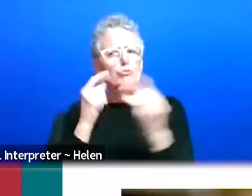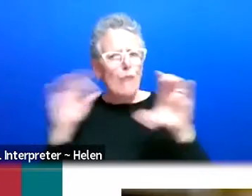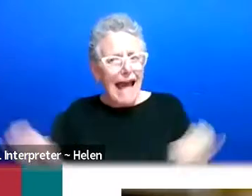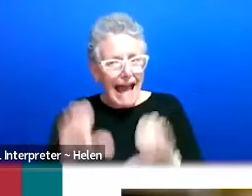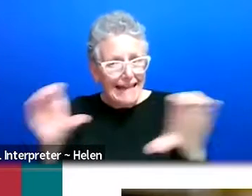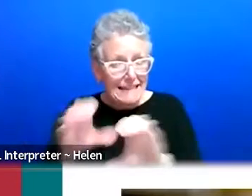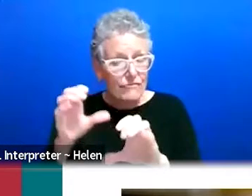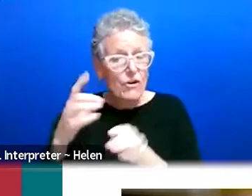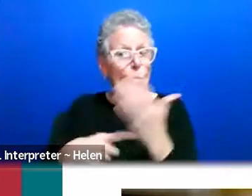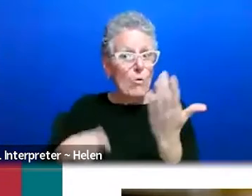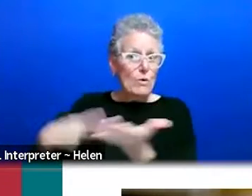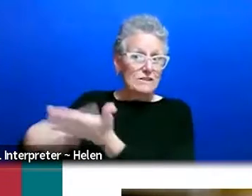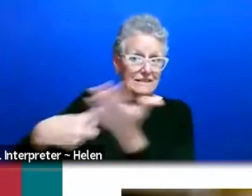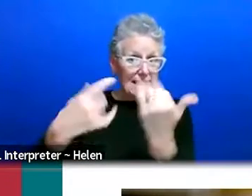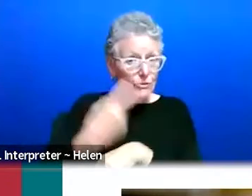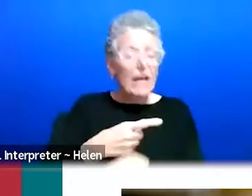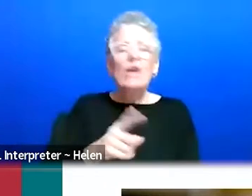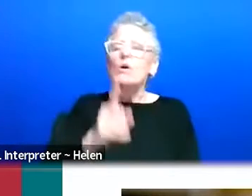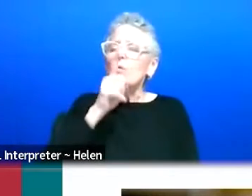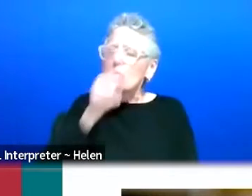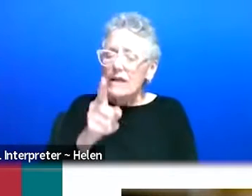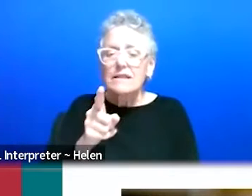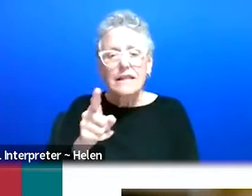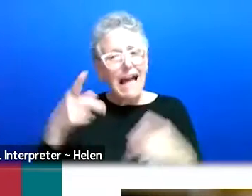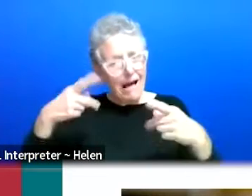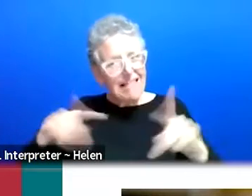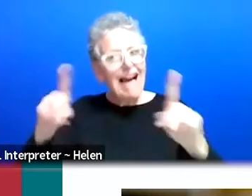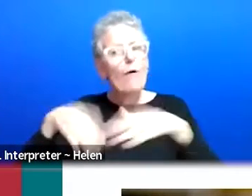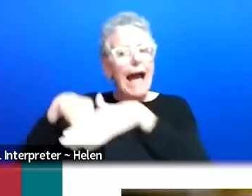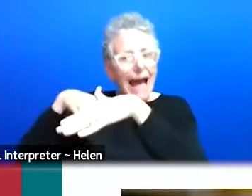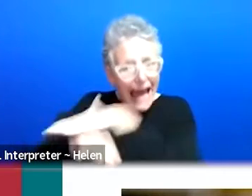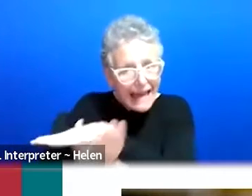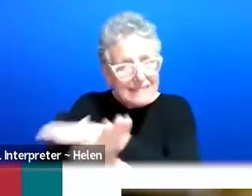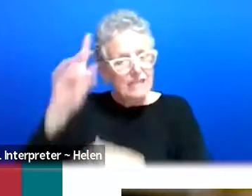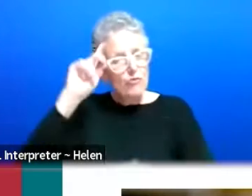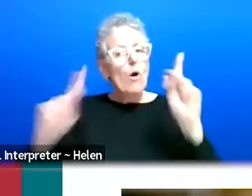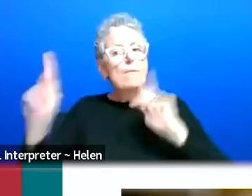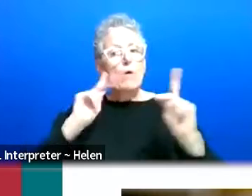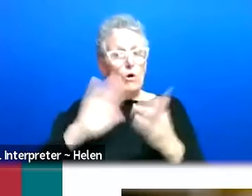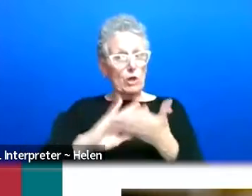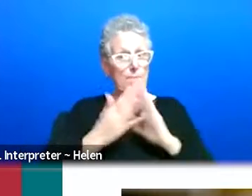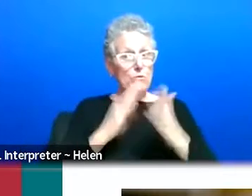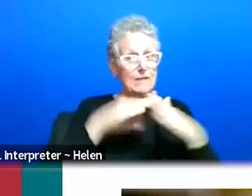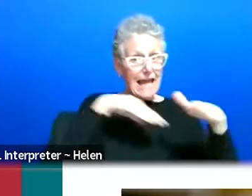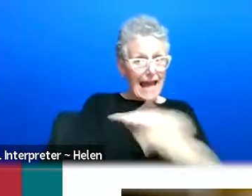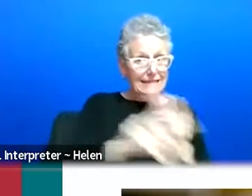things that we're going to talk about today really allow access for people at a community level, at a